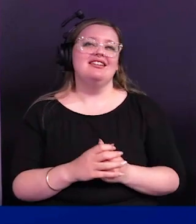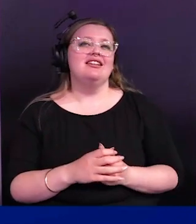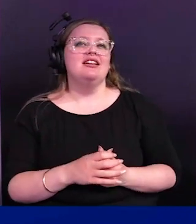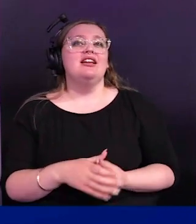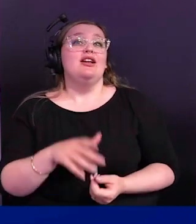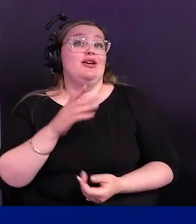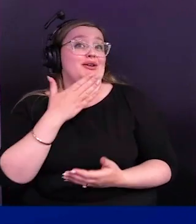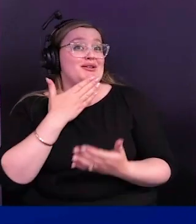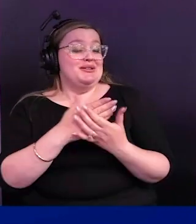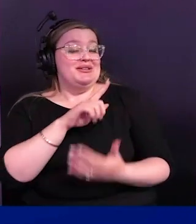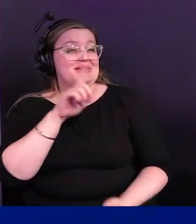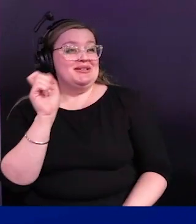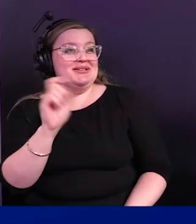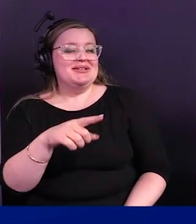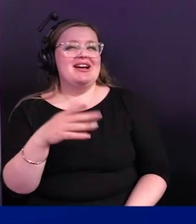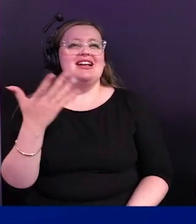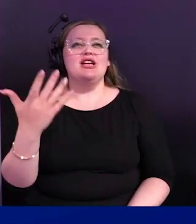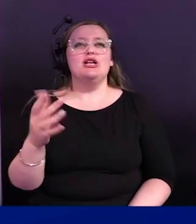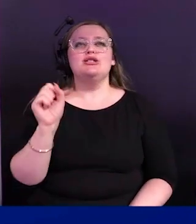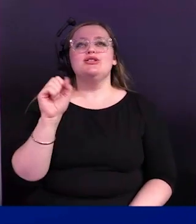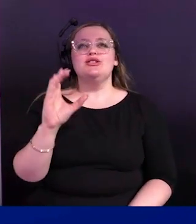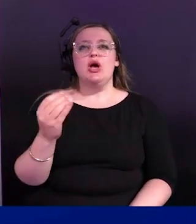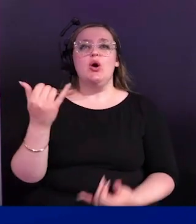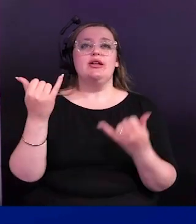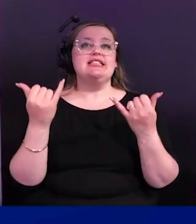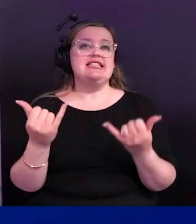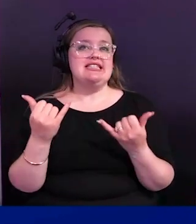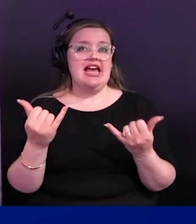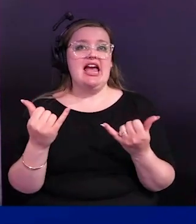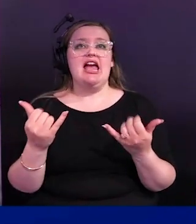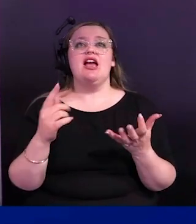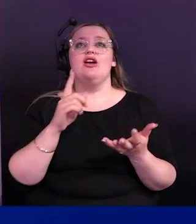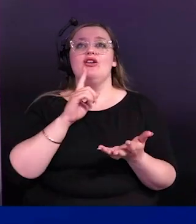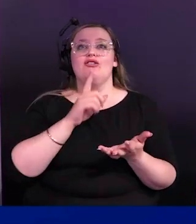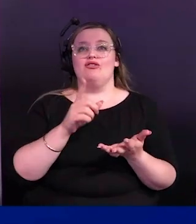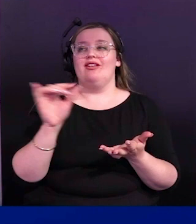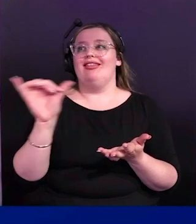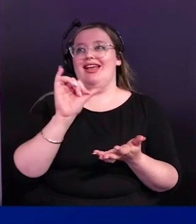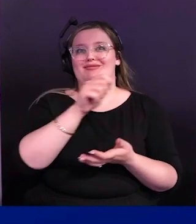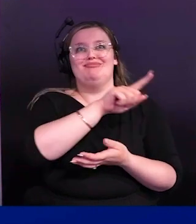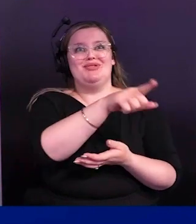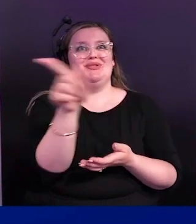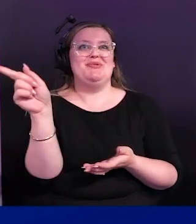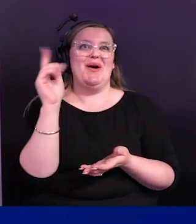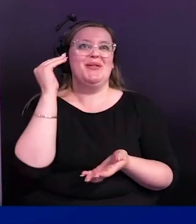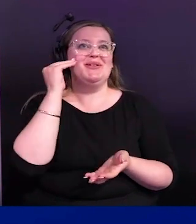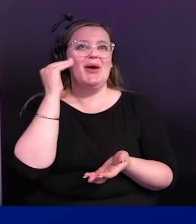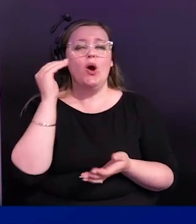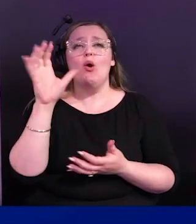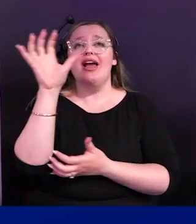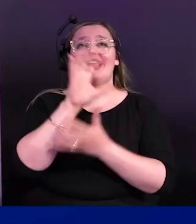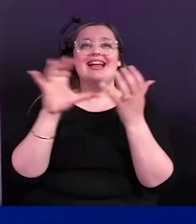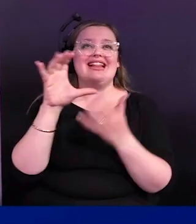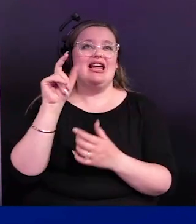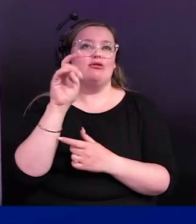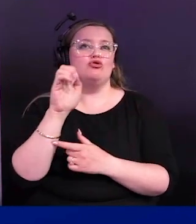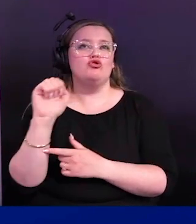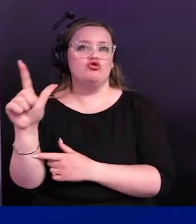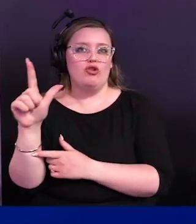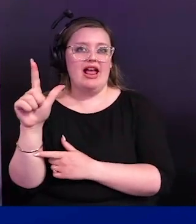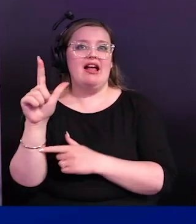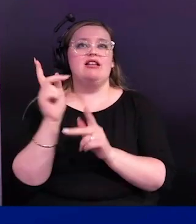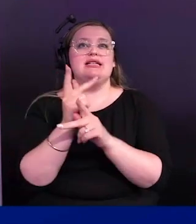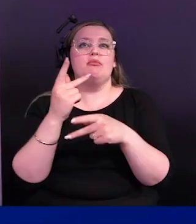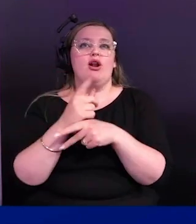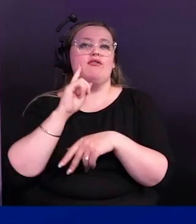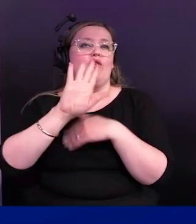Very good question. So today, as pretty much everyone here knows, right? CloudTrail is the authoritative audit log for all